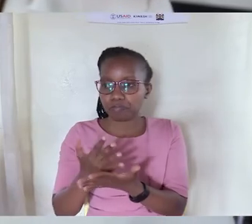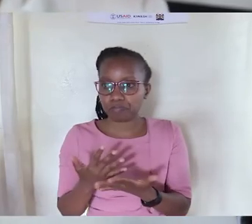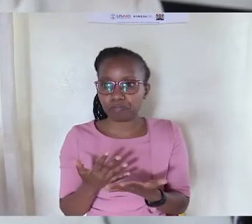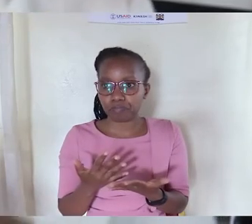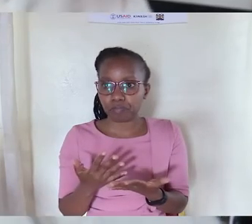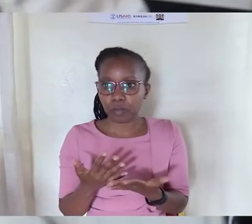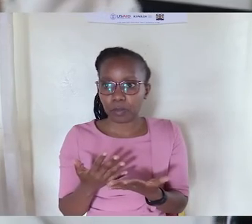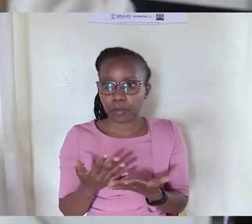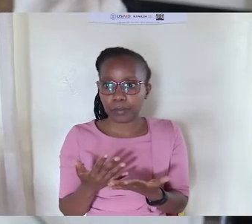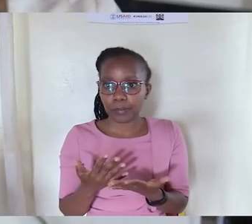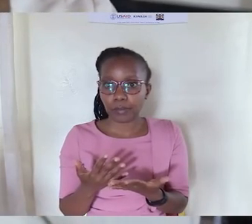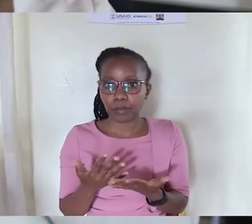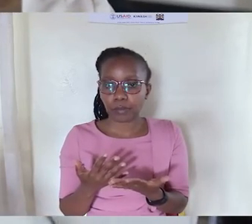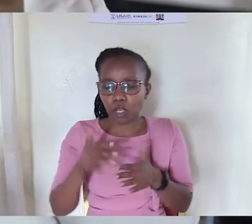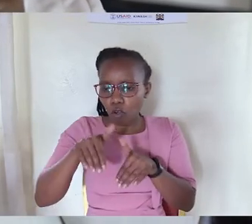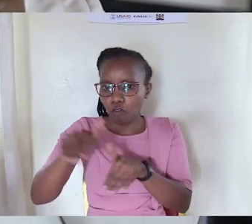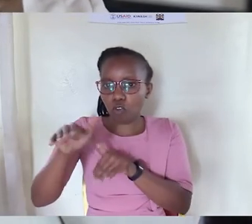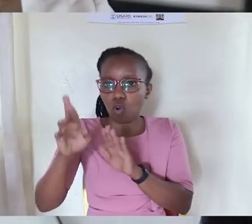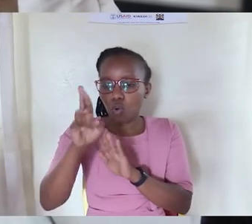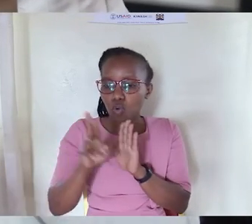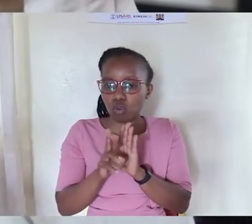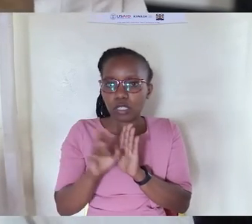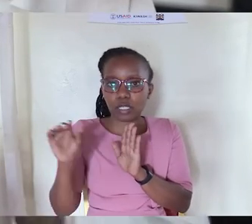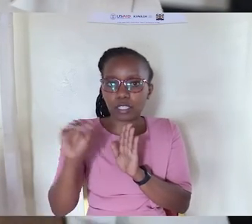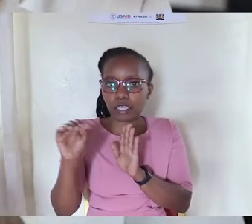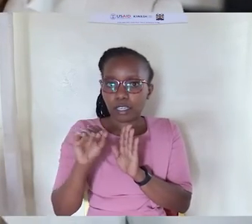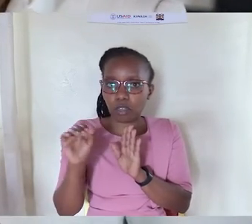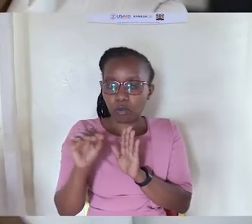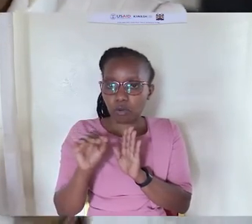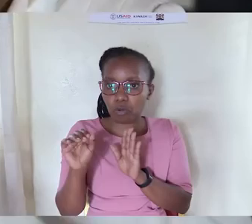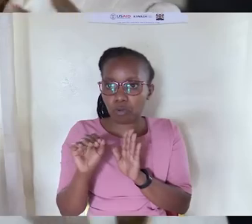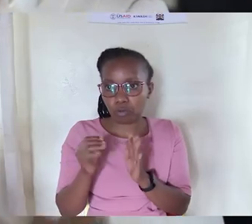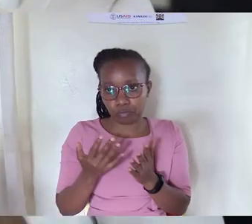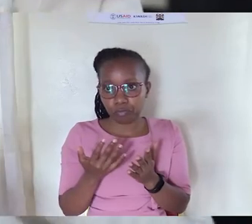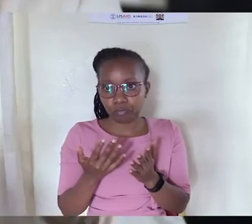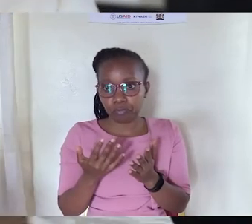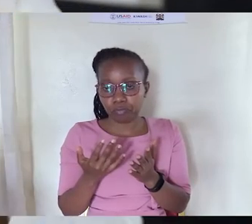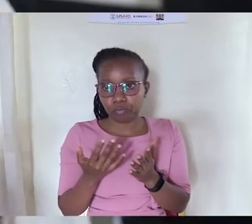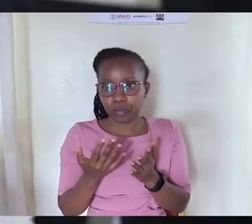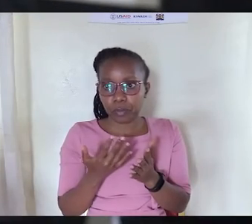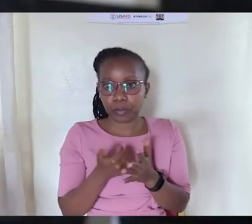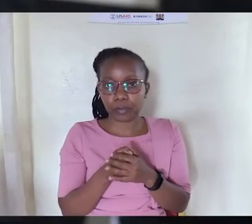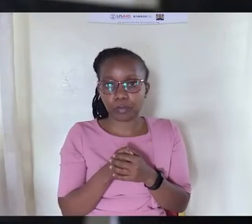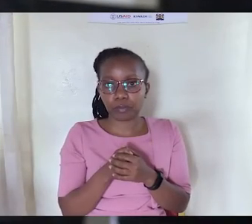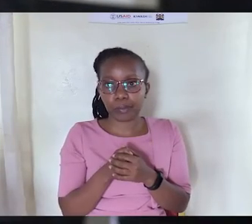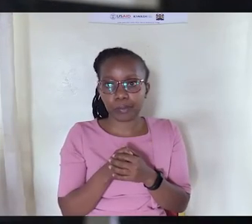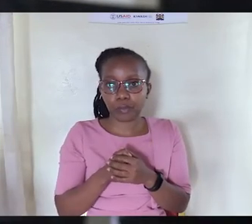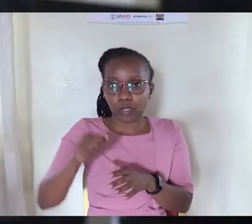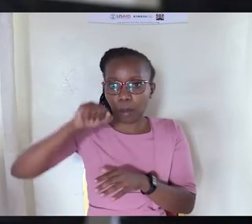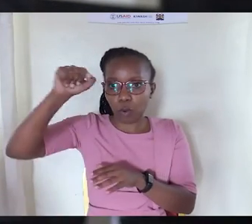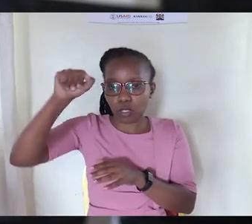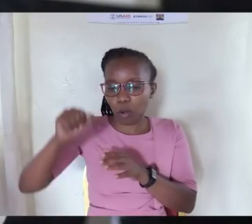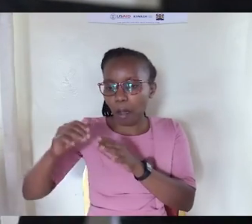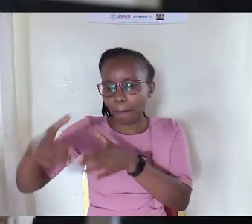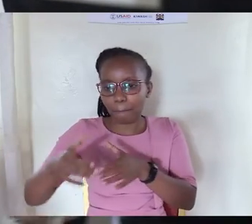one has complied to the rules. So this one sent bad airs to the political